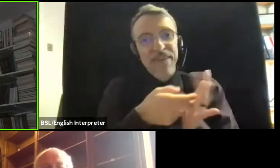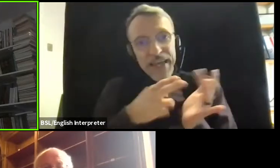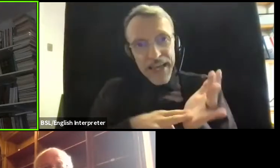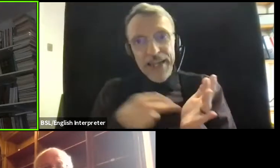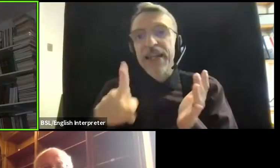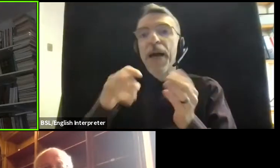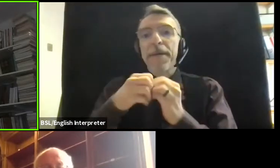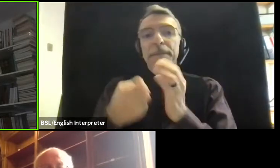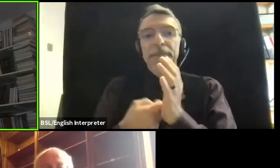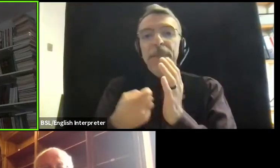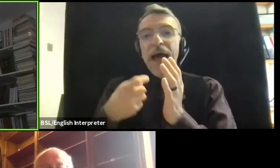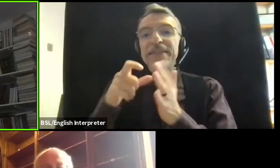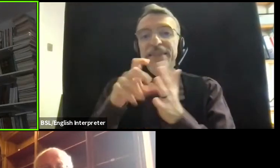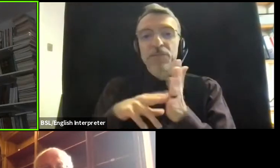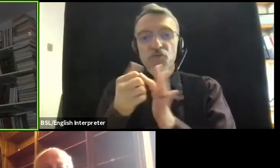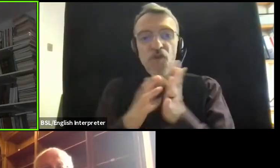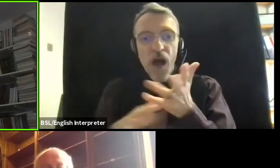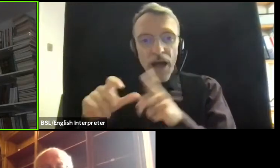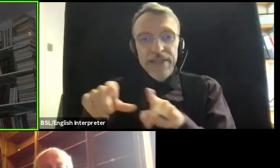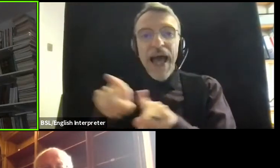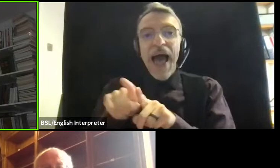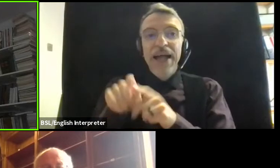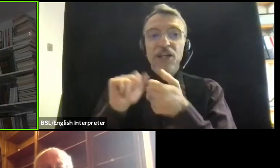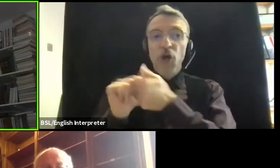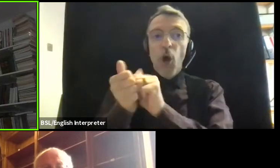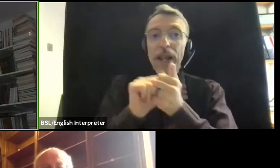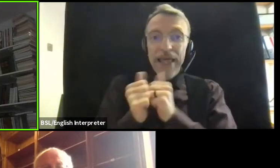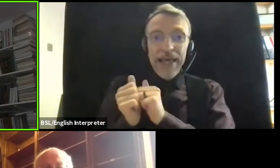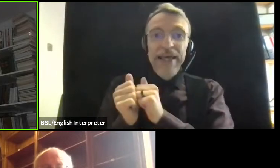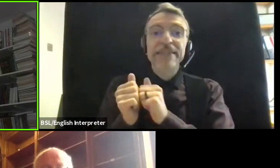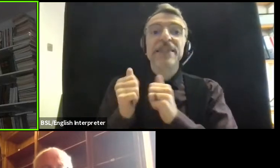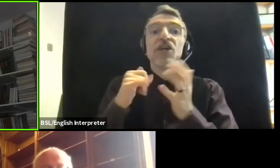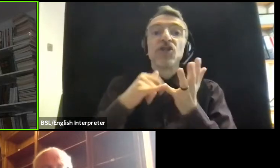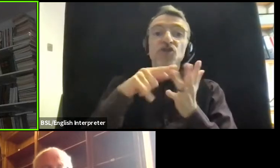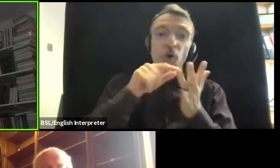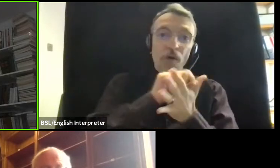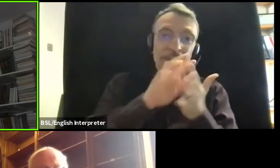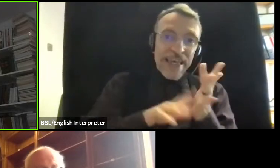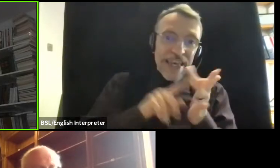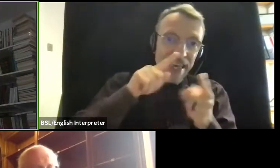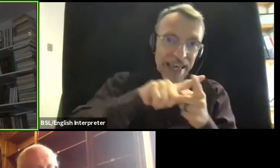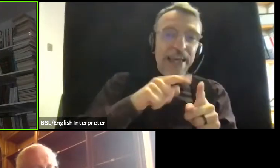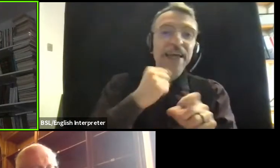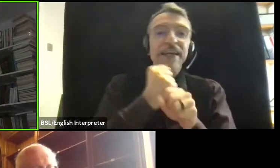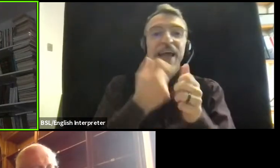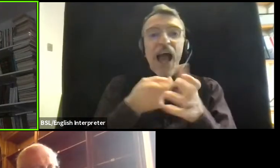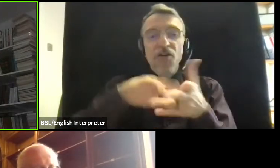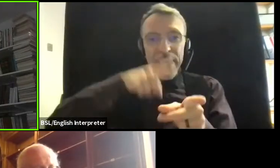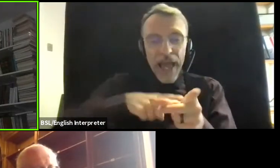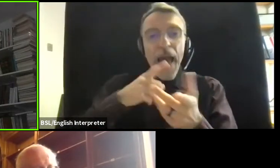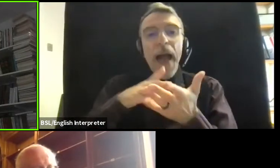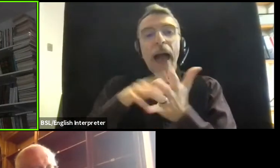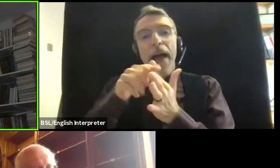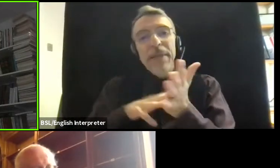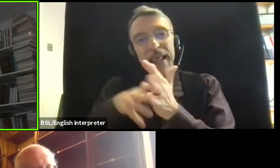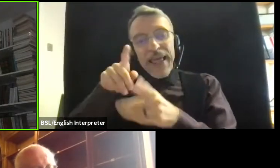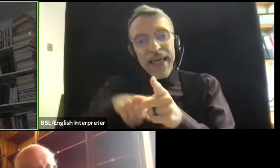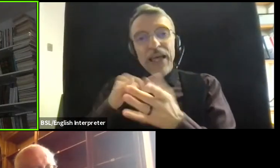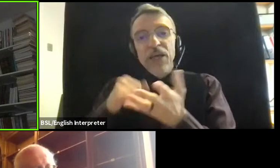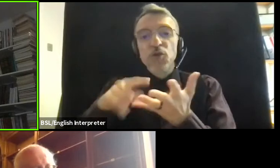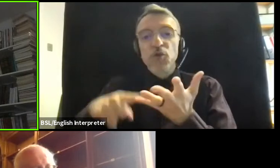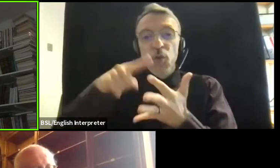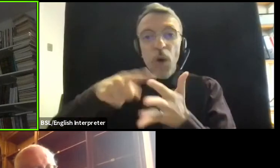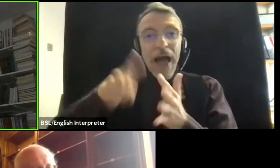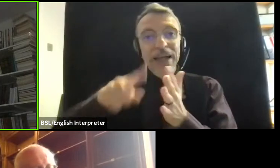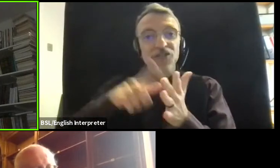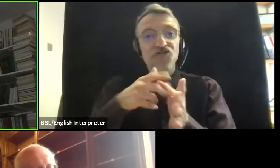IDS, in particular Sophie, Kat, Gary, and Emily, and Sue and James, but